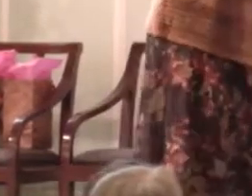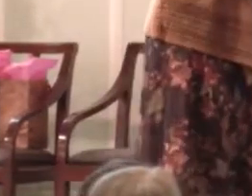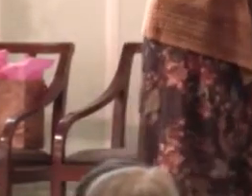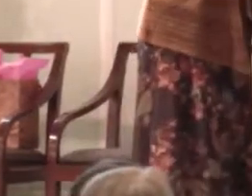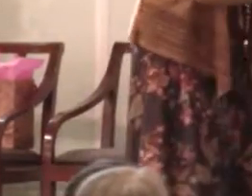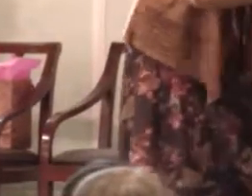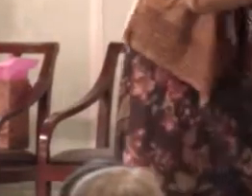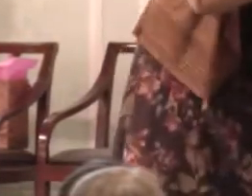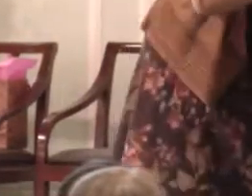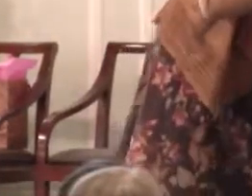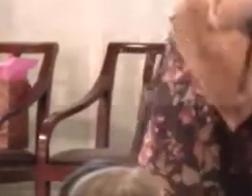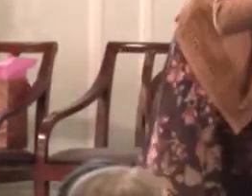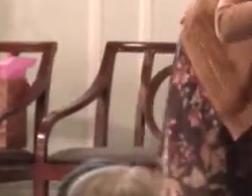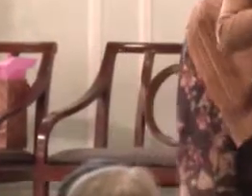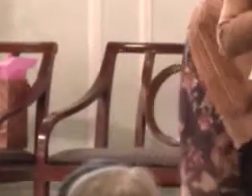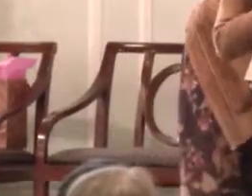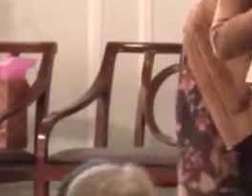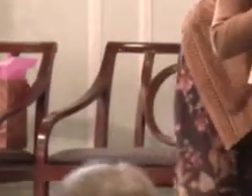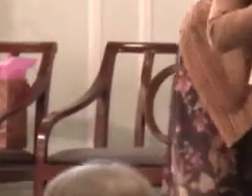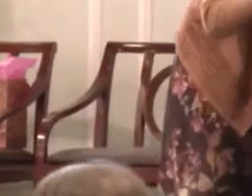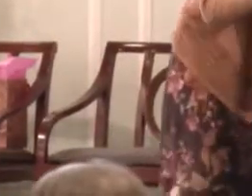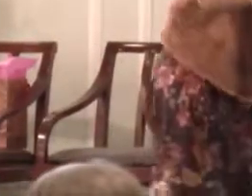God bless you.